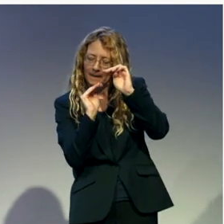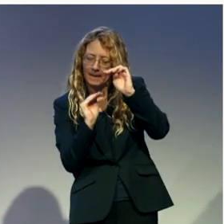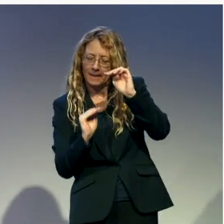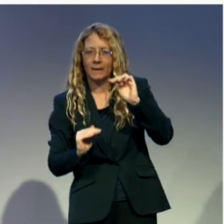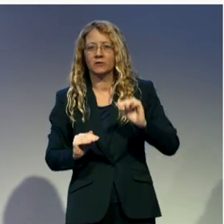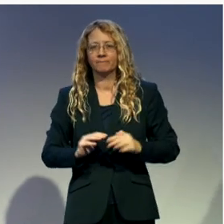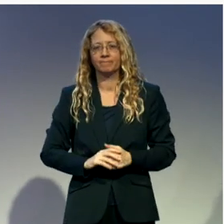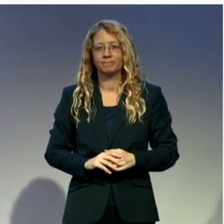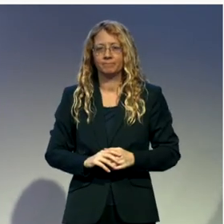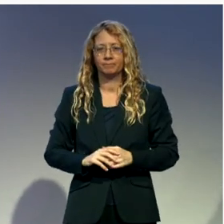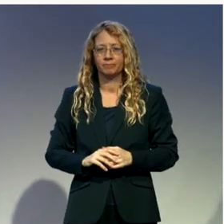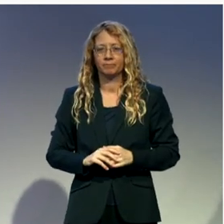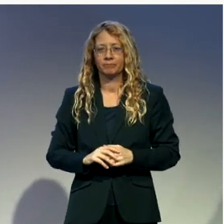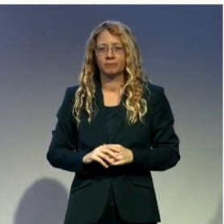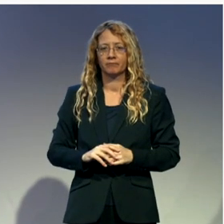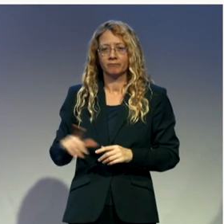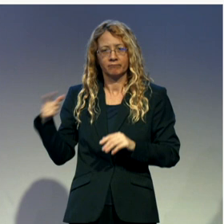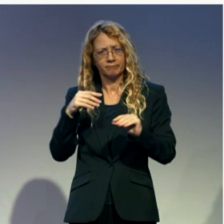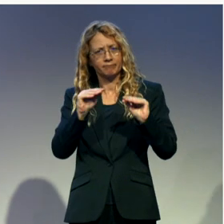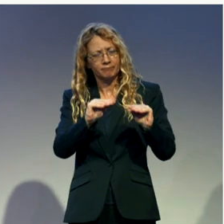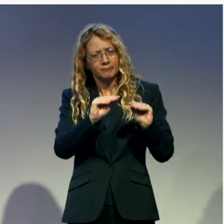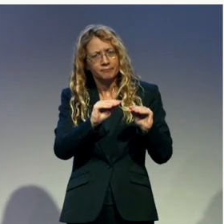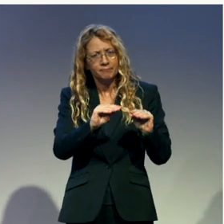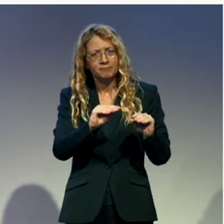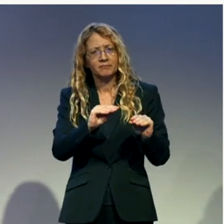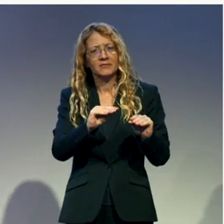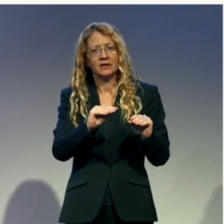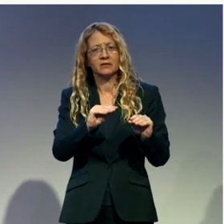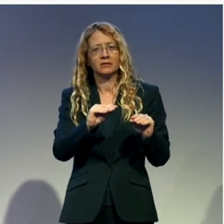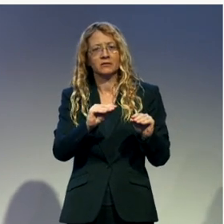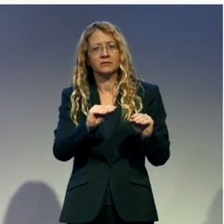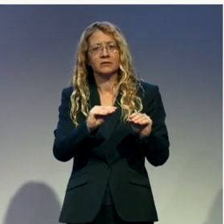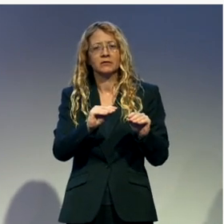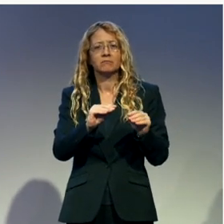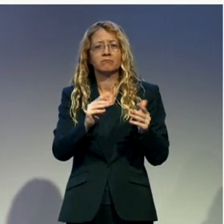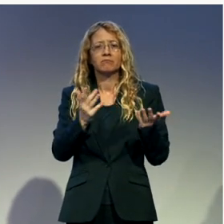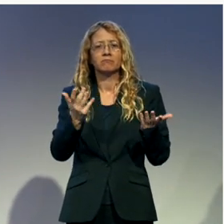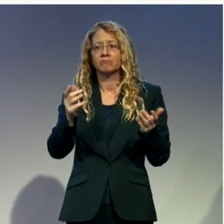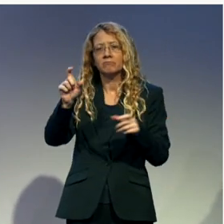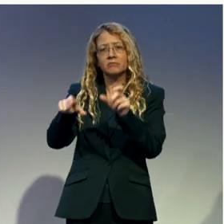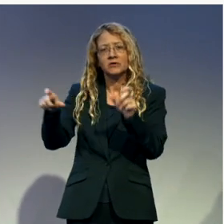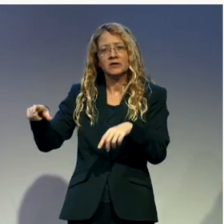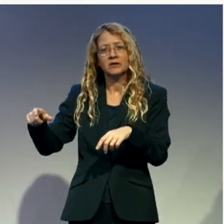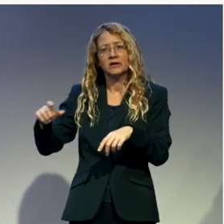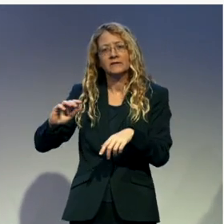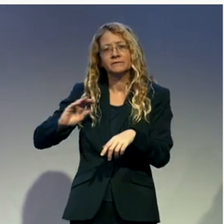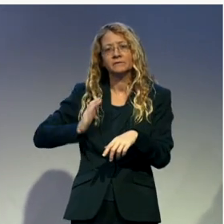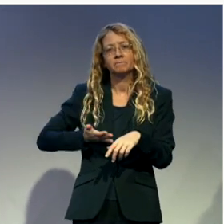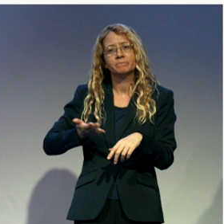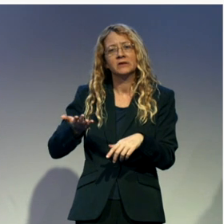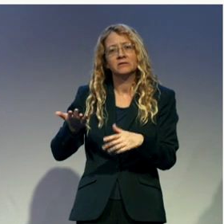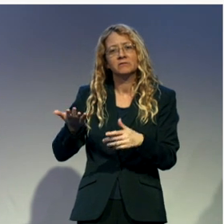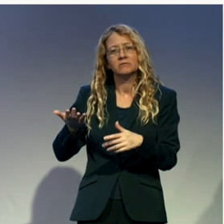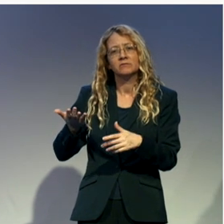training, there is a 5-day-long assessment of each girl, whether her tactile senses are good or not. That's the only